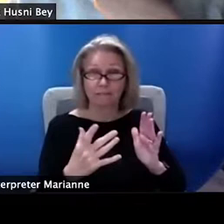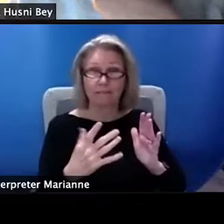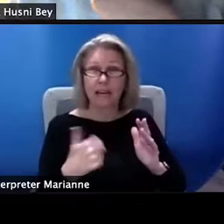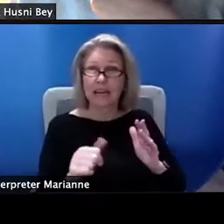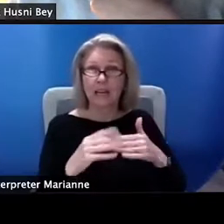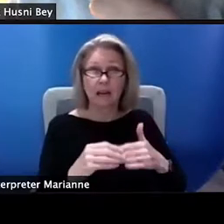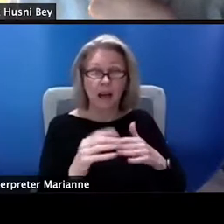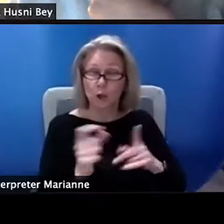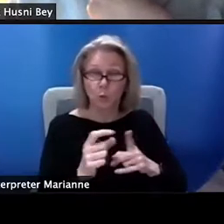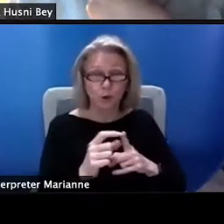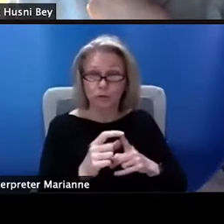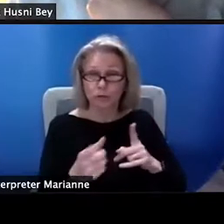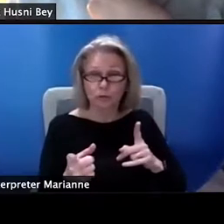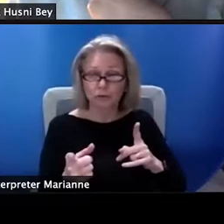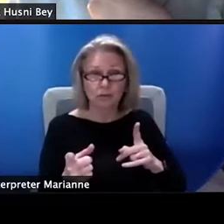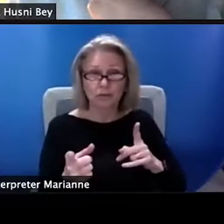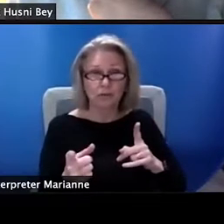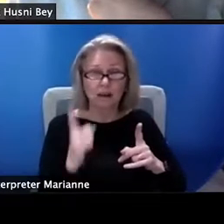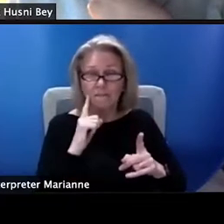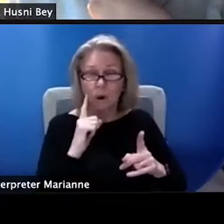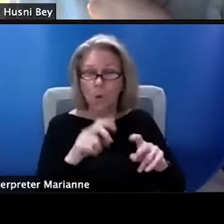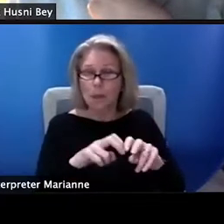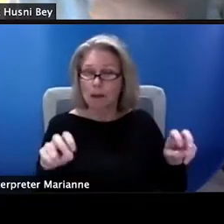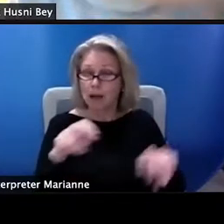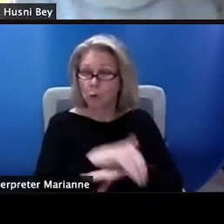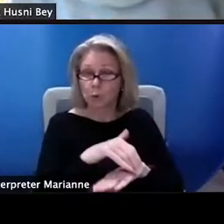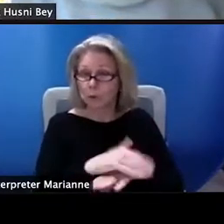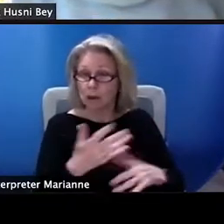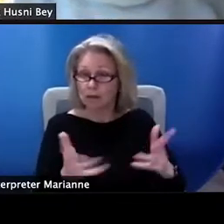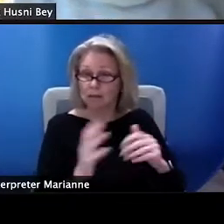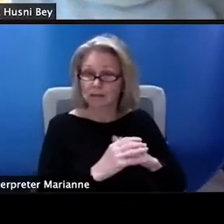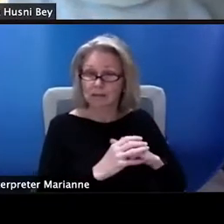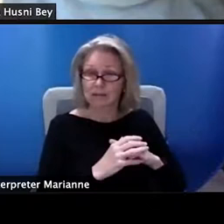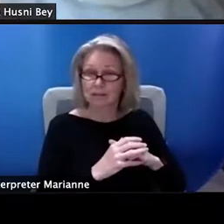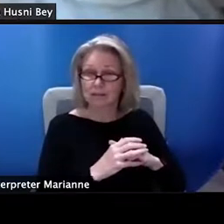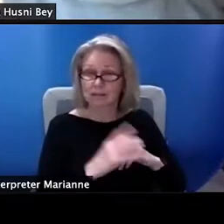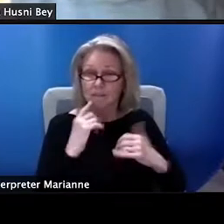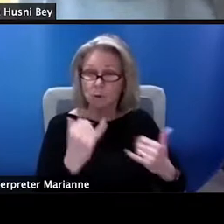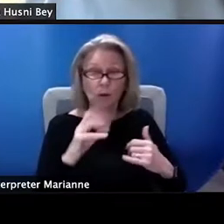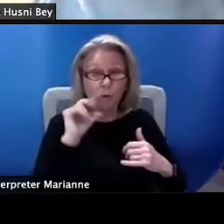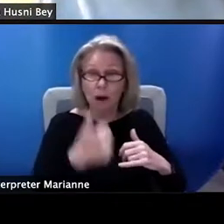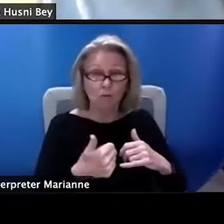to the panel tonight, which I can also provide. I can give you more information, or the day tomorrow.